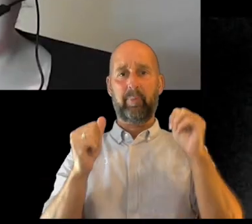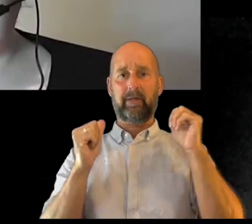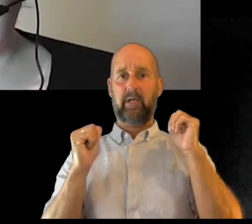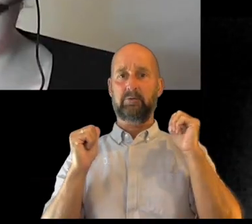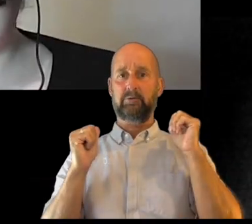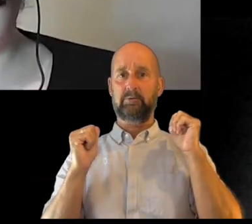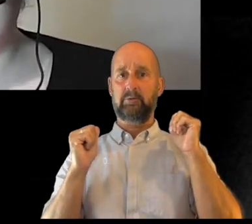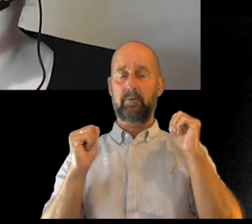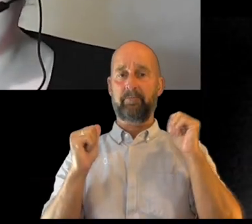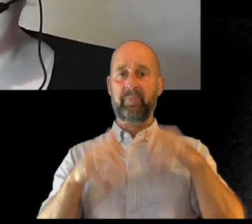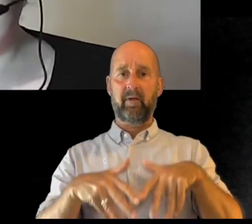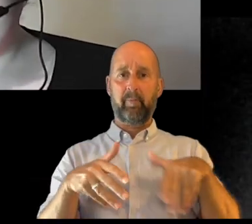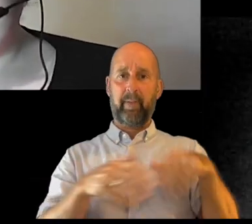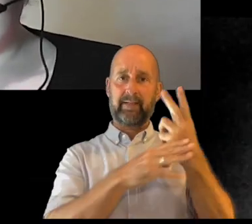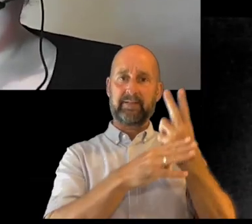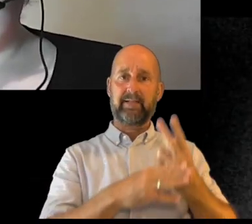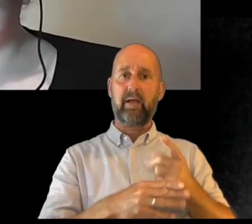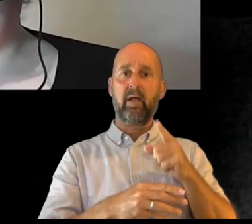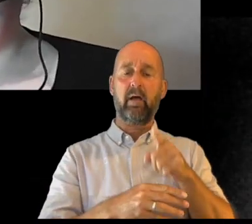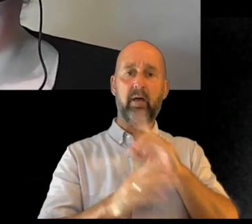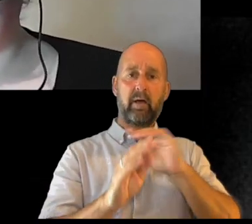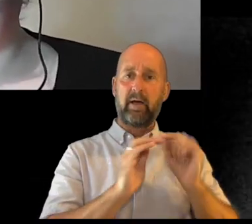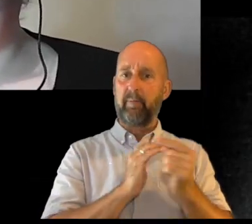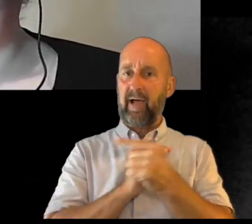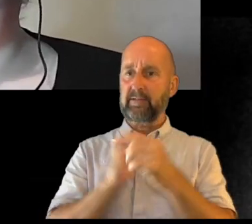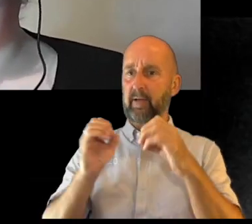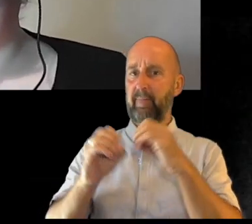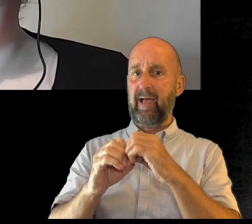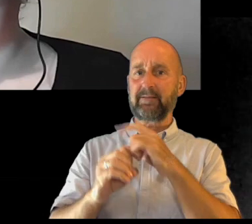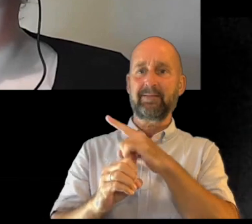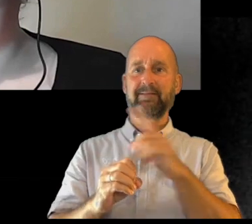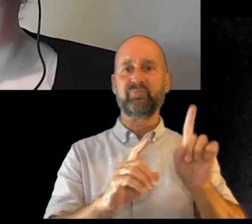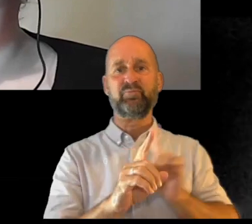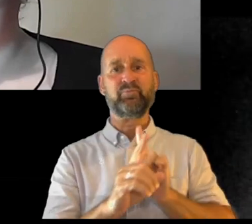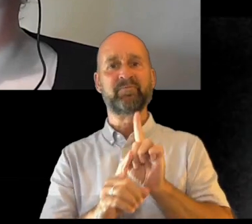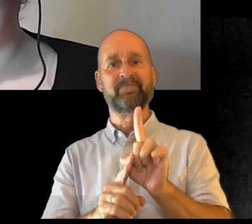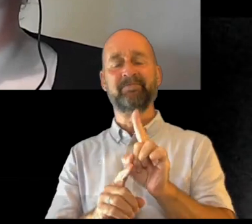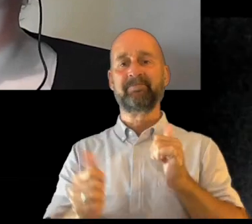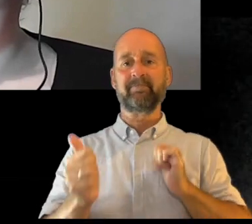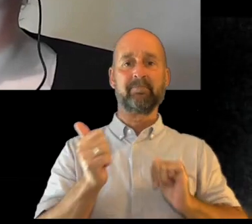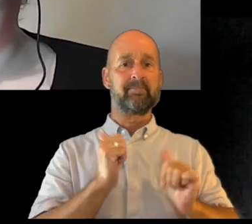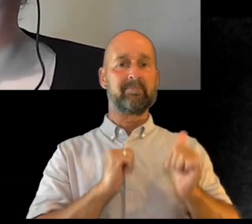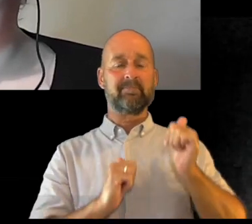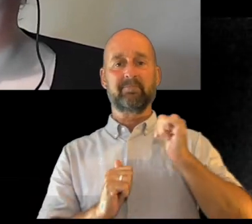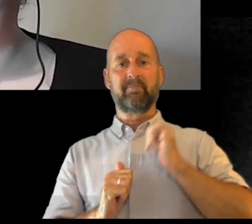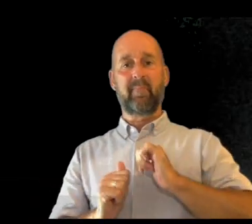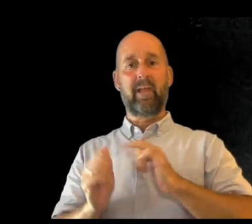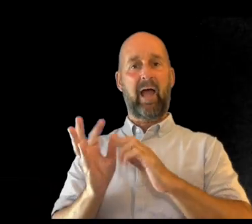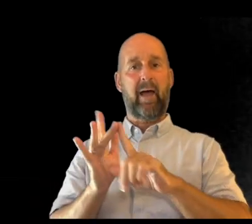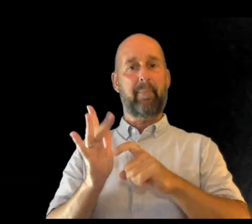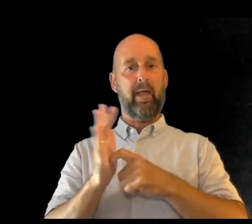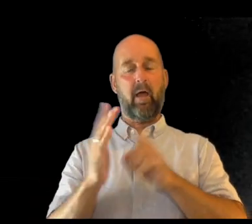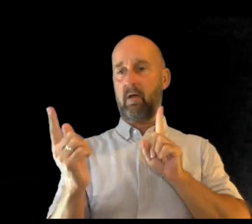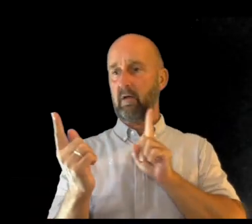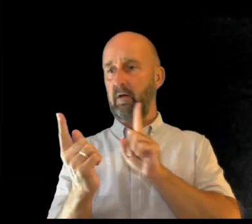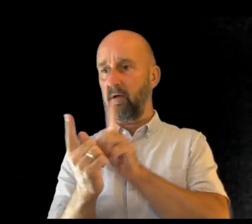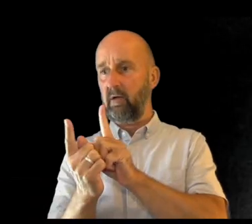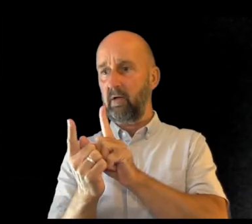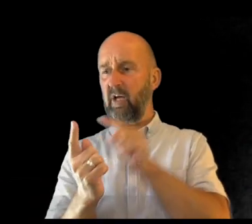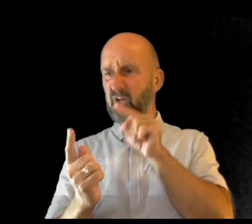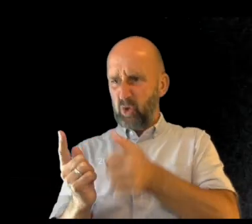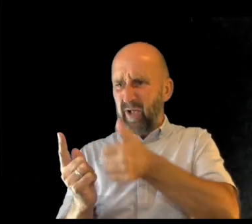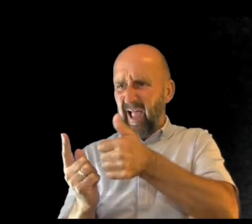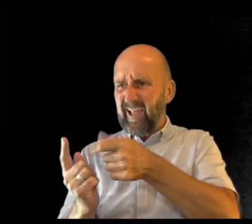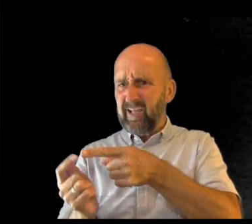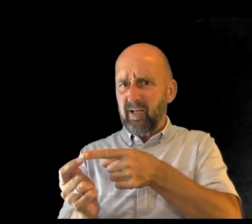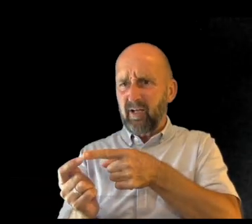Backstage. Portly male designer sweeps past Bex to take his victory lap out on the catwalk. Amir reaches her. Are